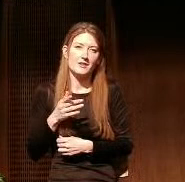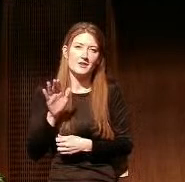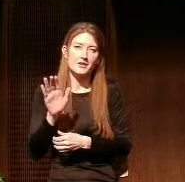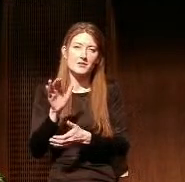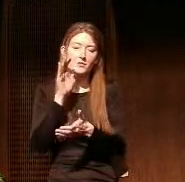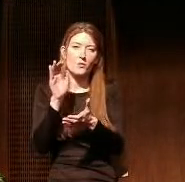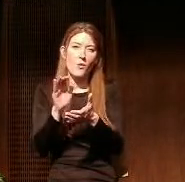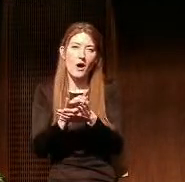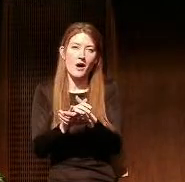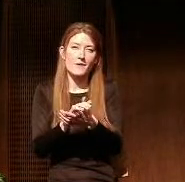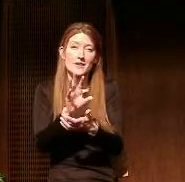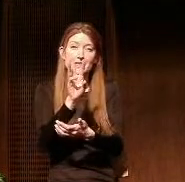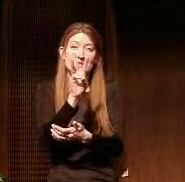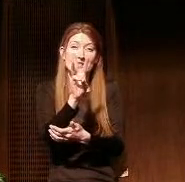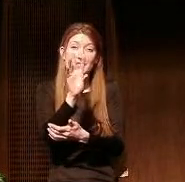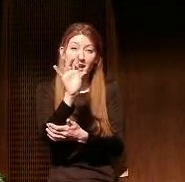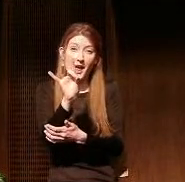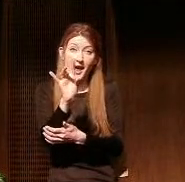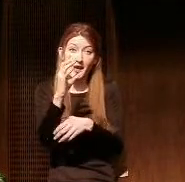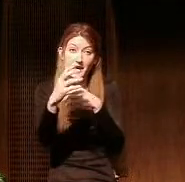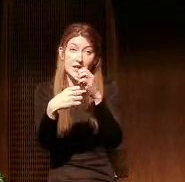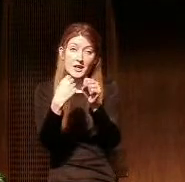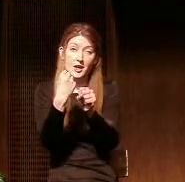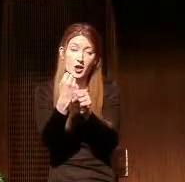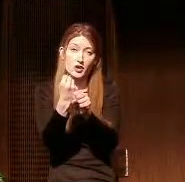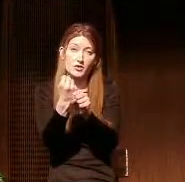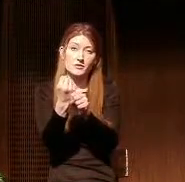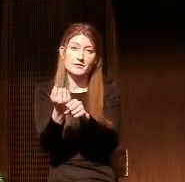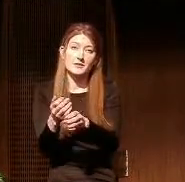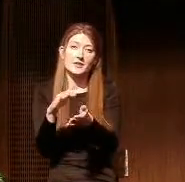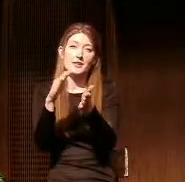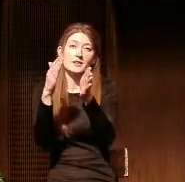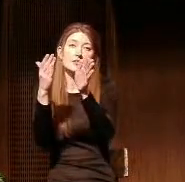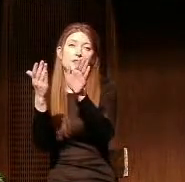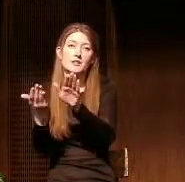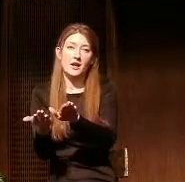68 years passed away.